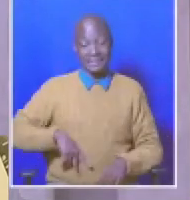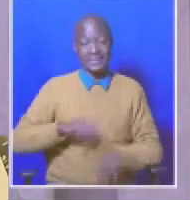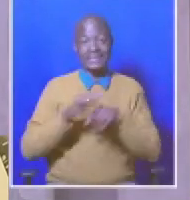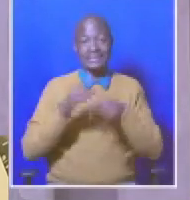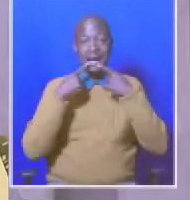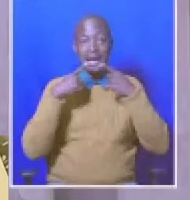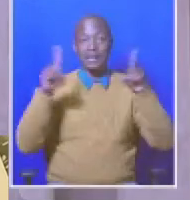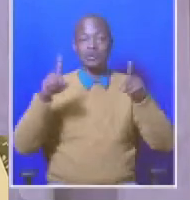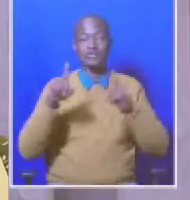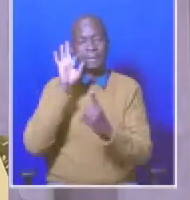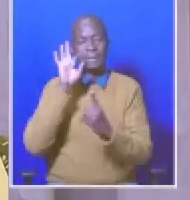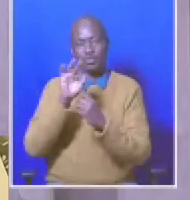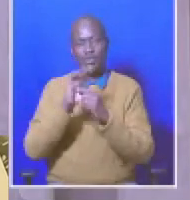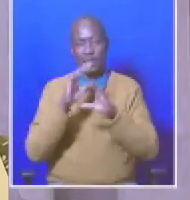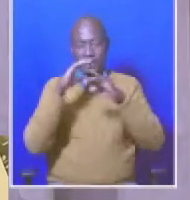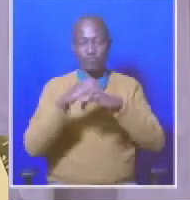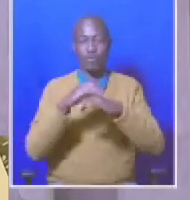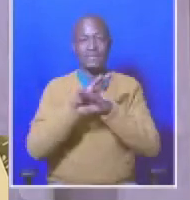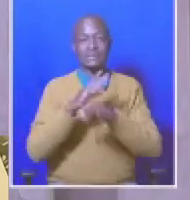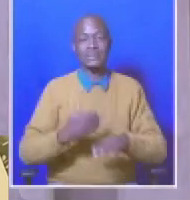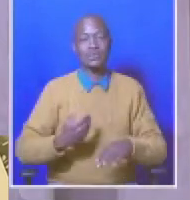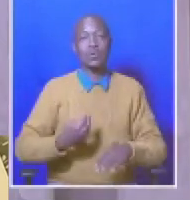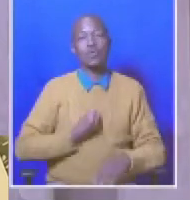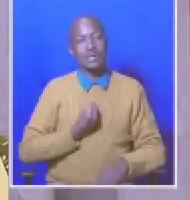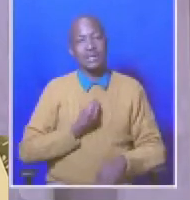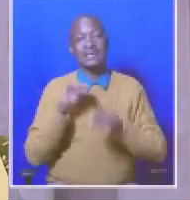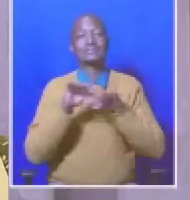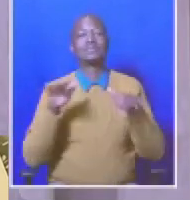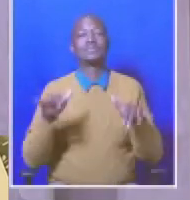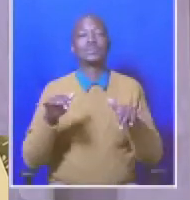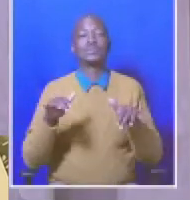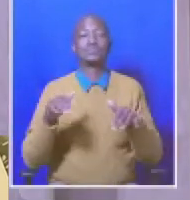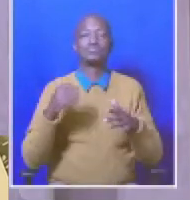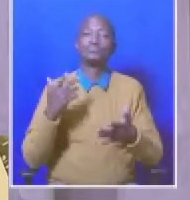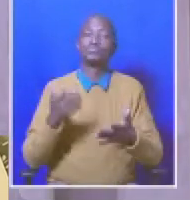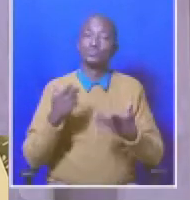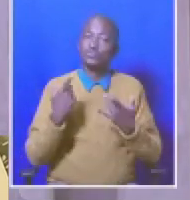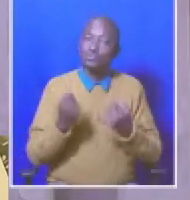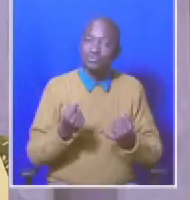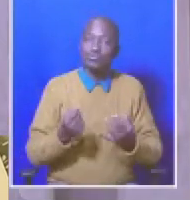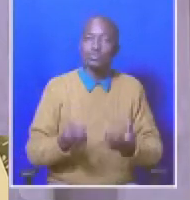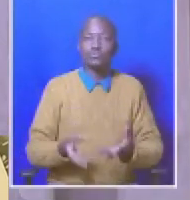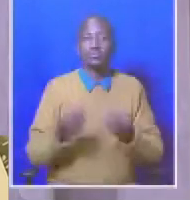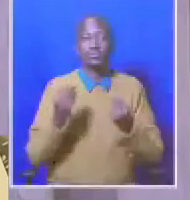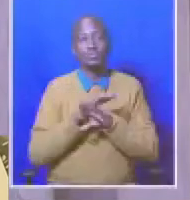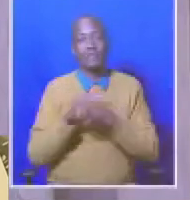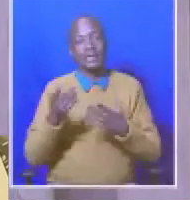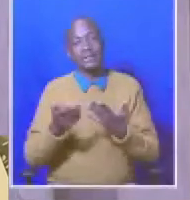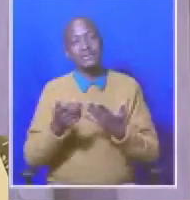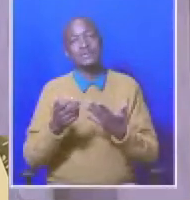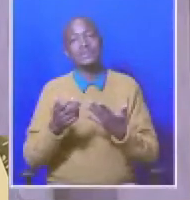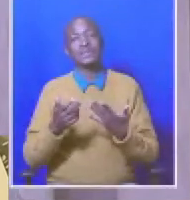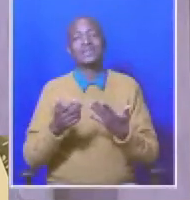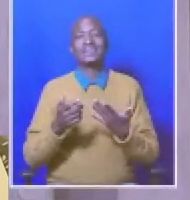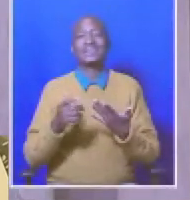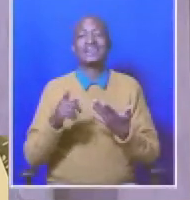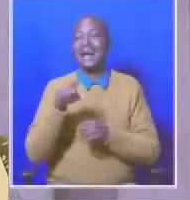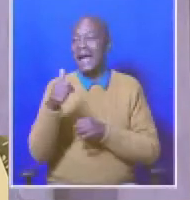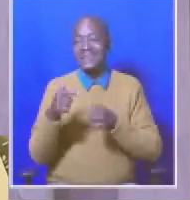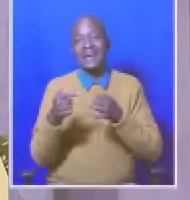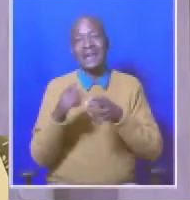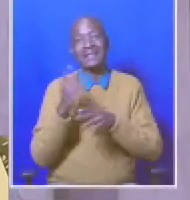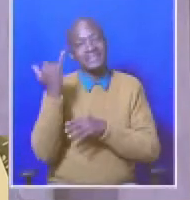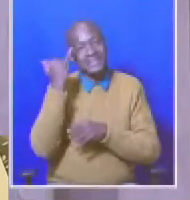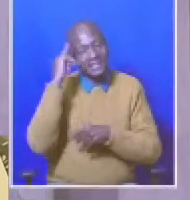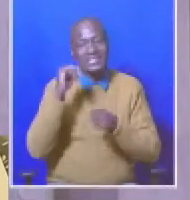young people. You can look at the youth stimulus package and a lot of other